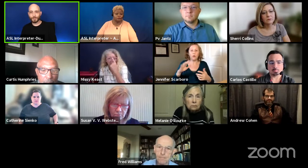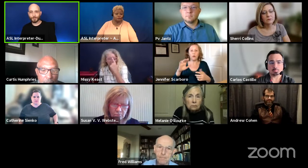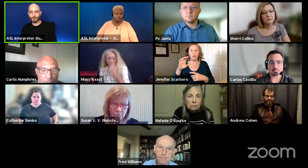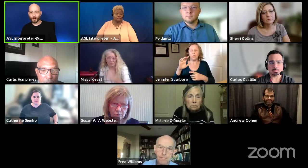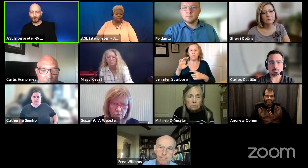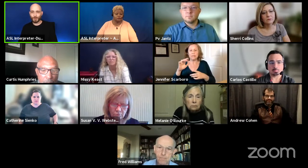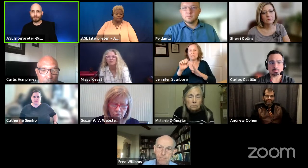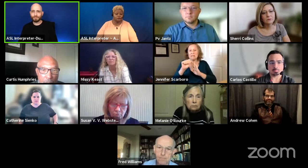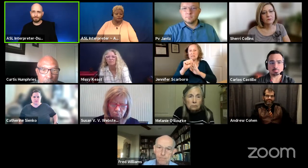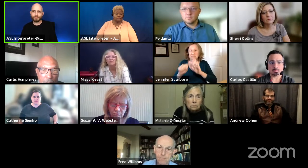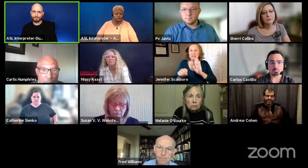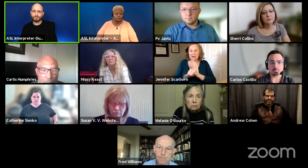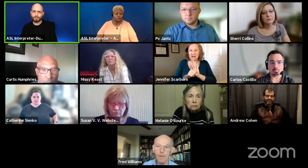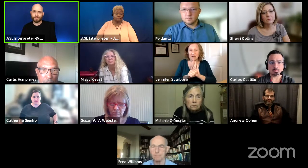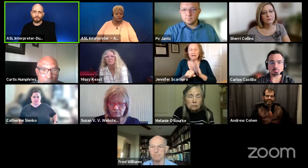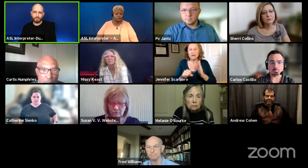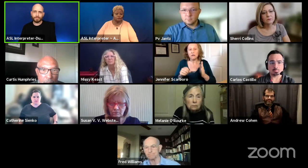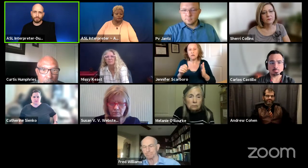This is Commissioner Scarborough.